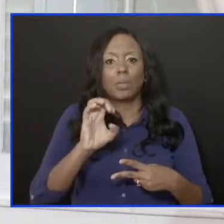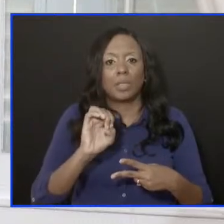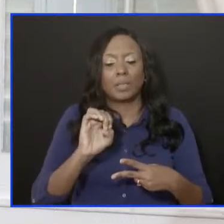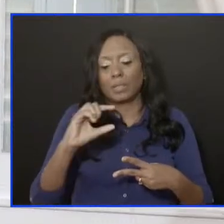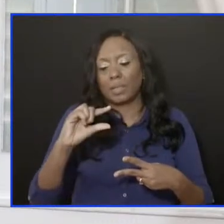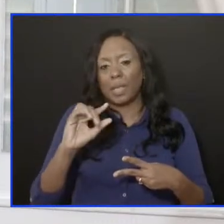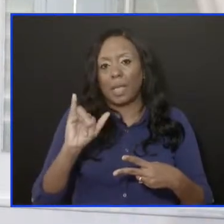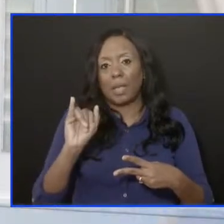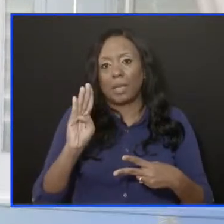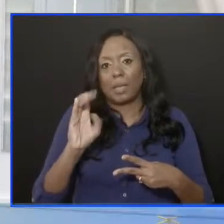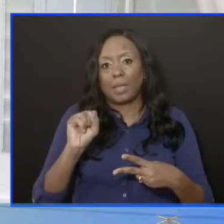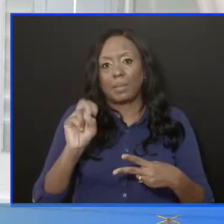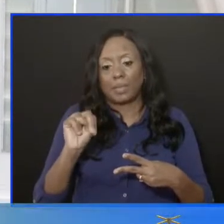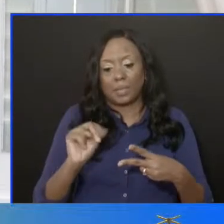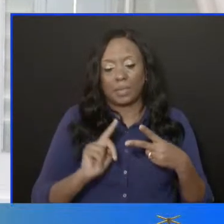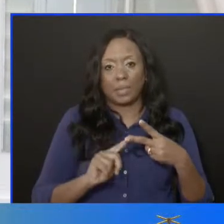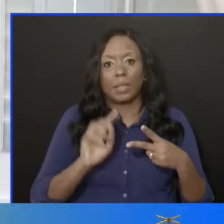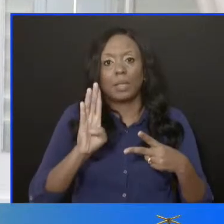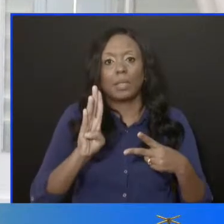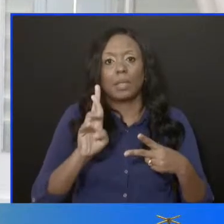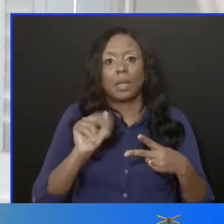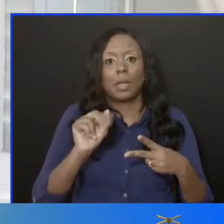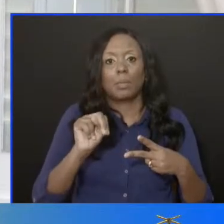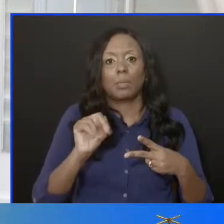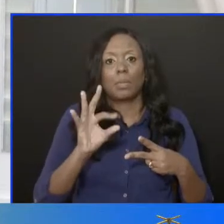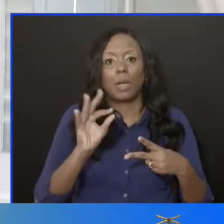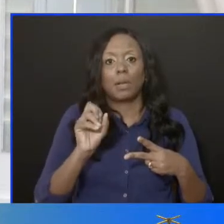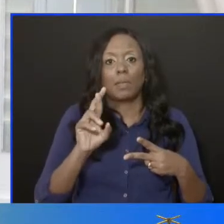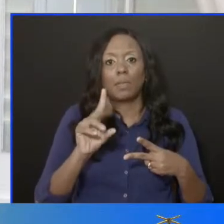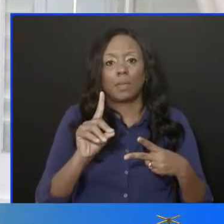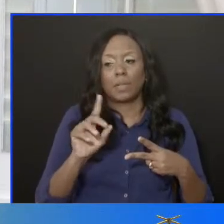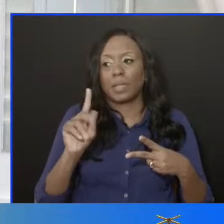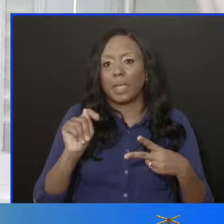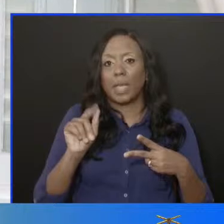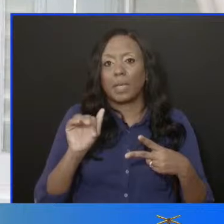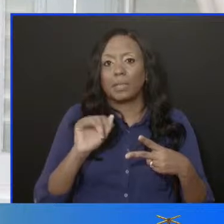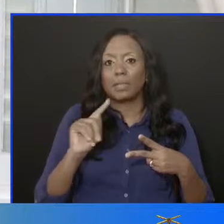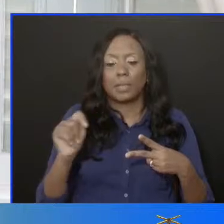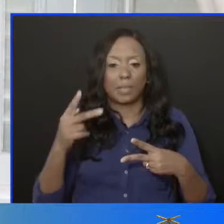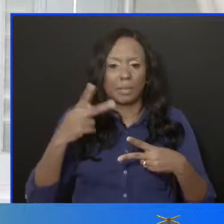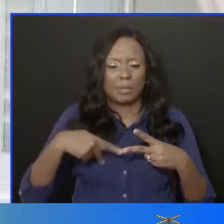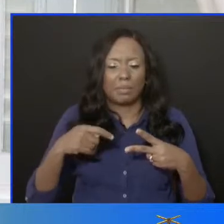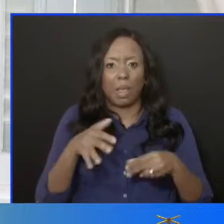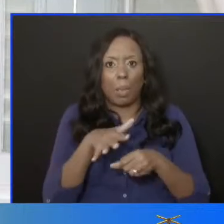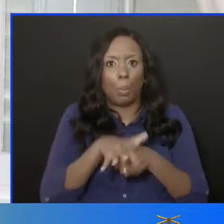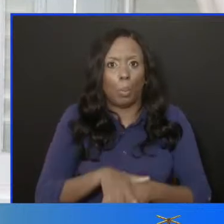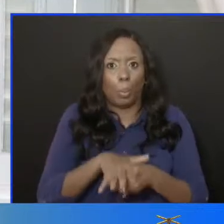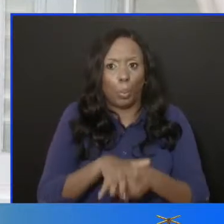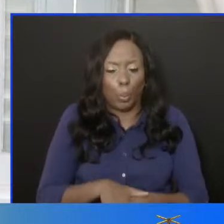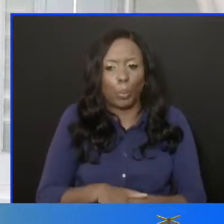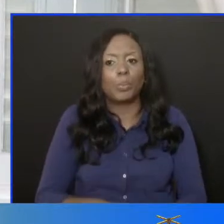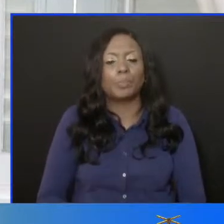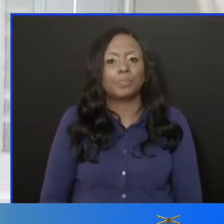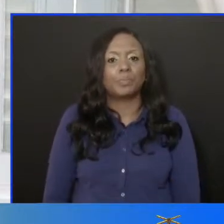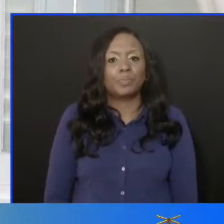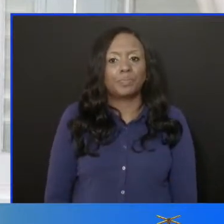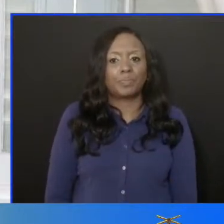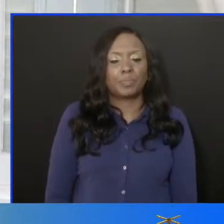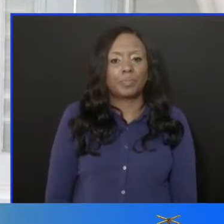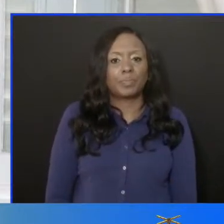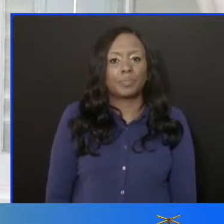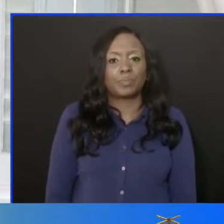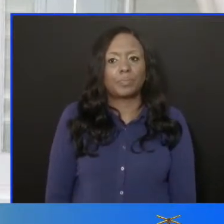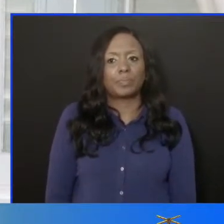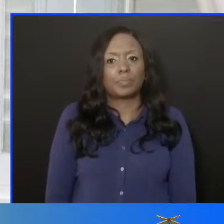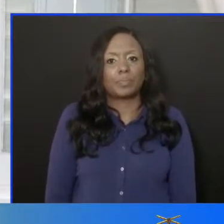So in relation to the impact on the healthcare system as a result of the